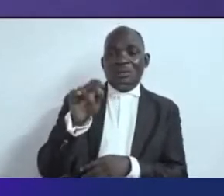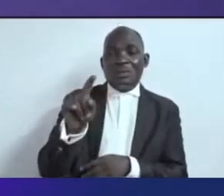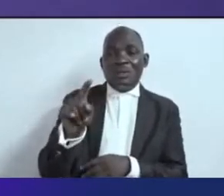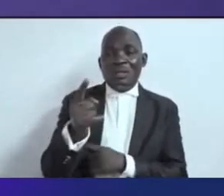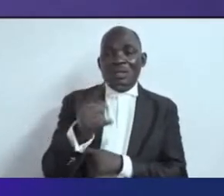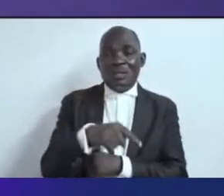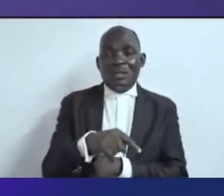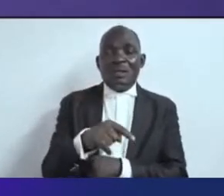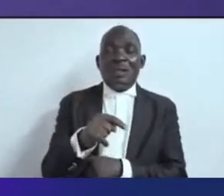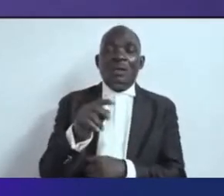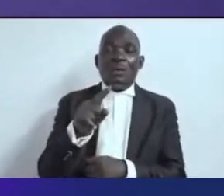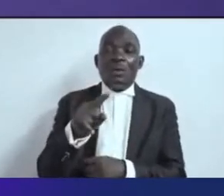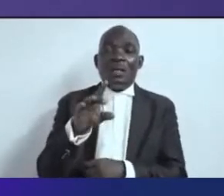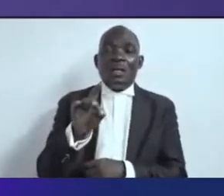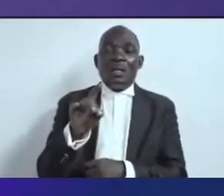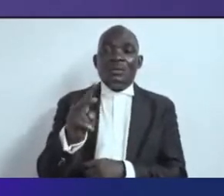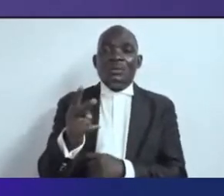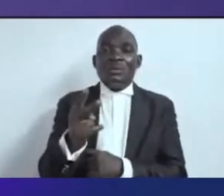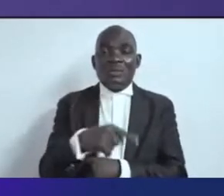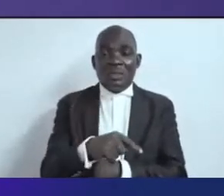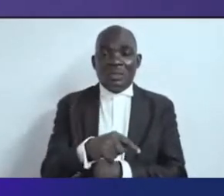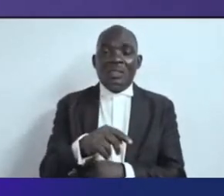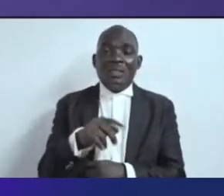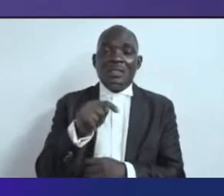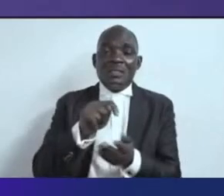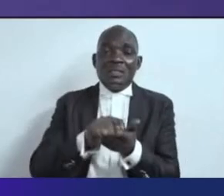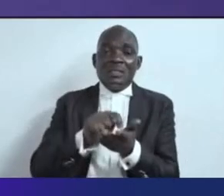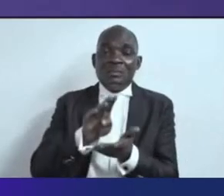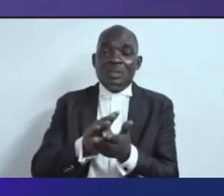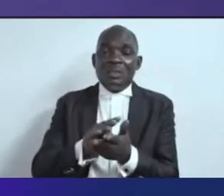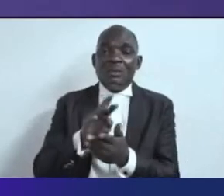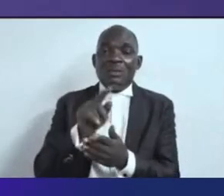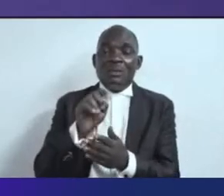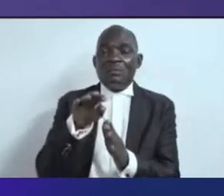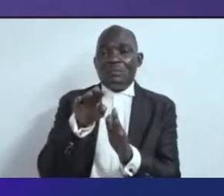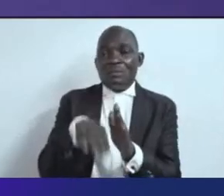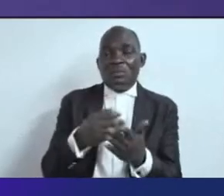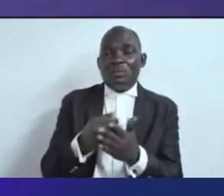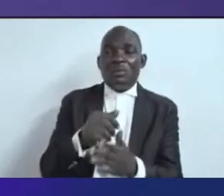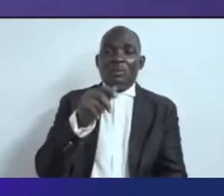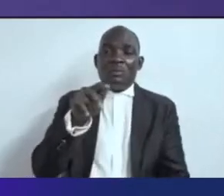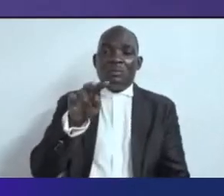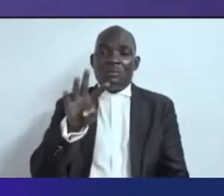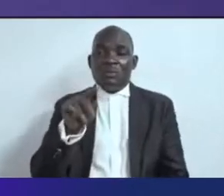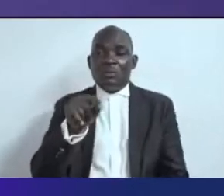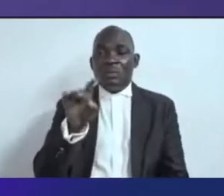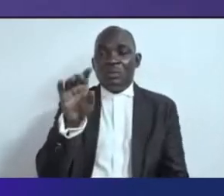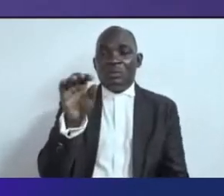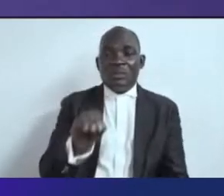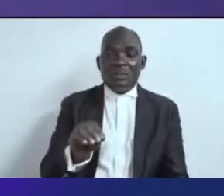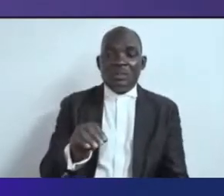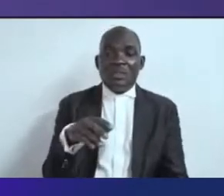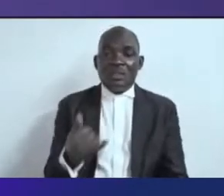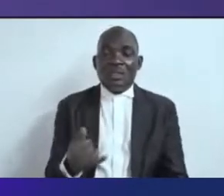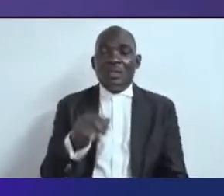and 182-day Treasury bill rates declined from 24.8%